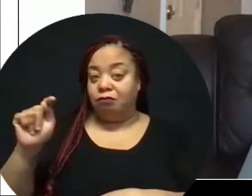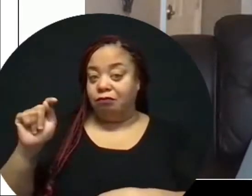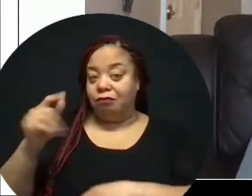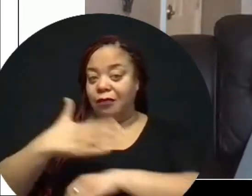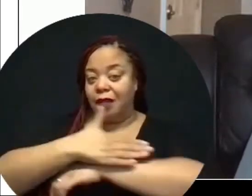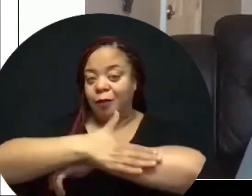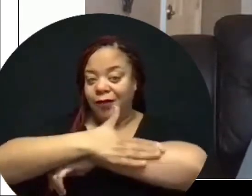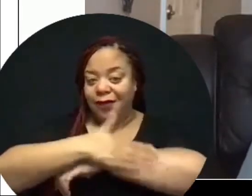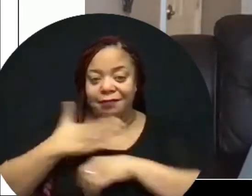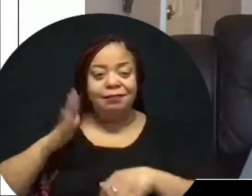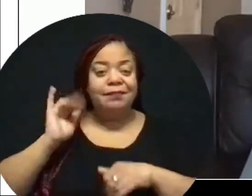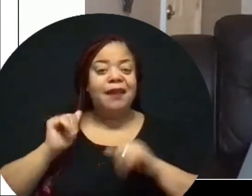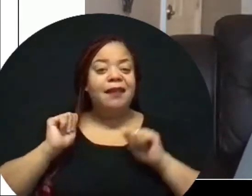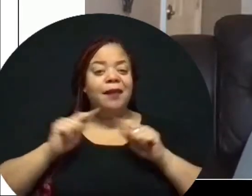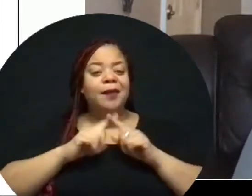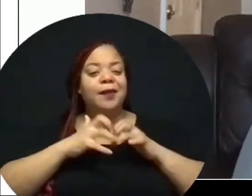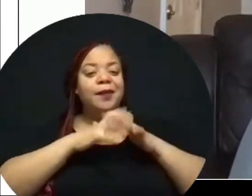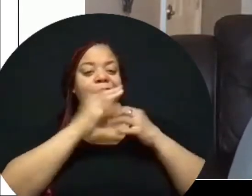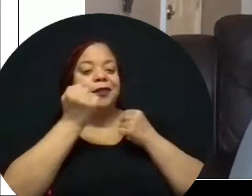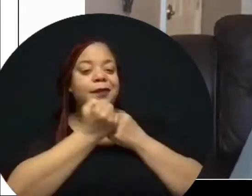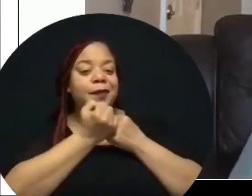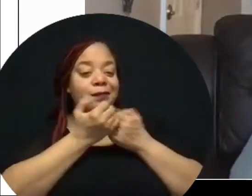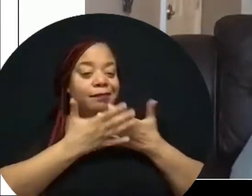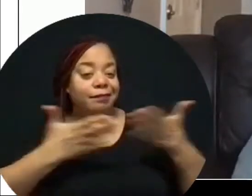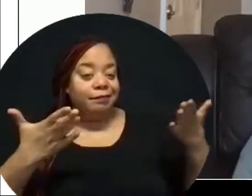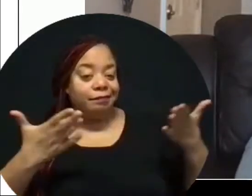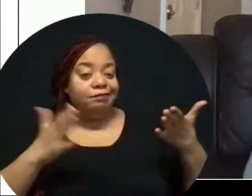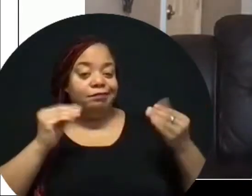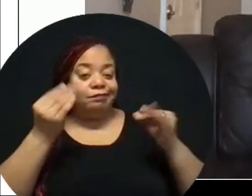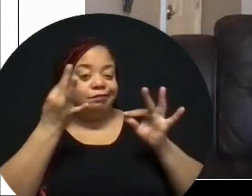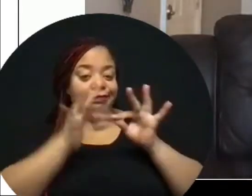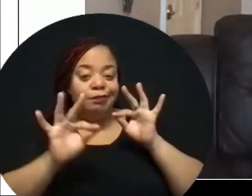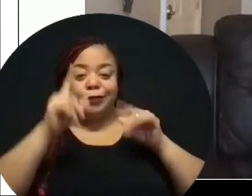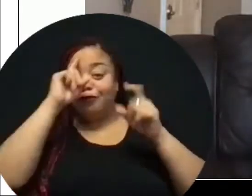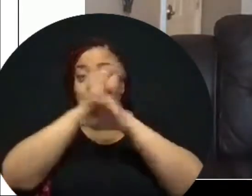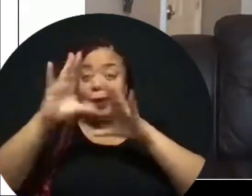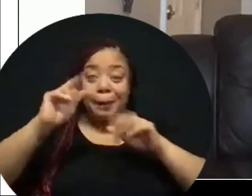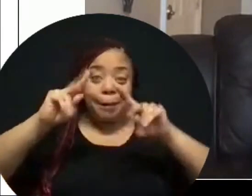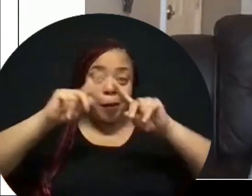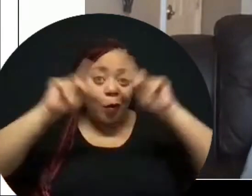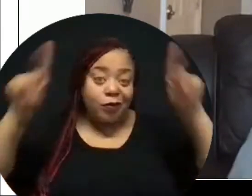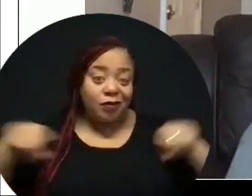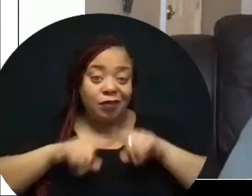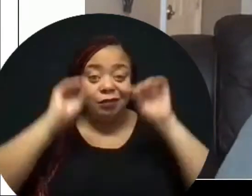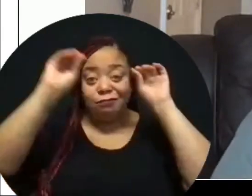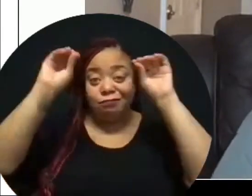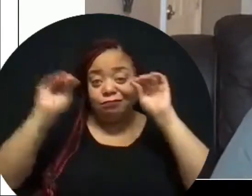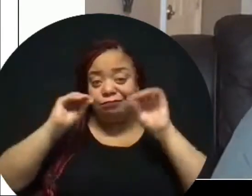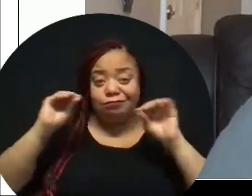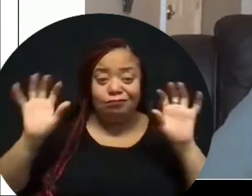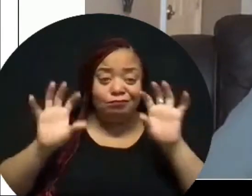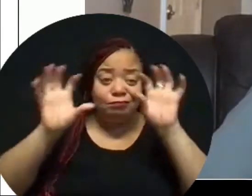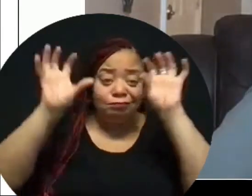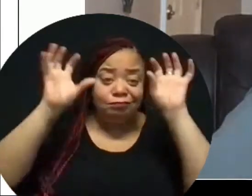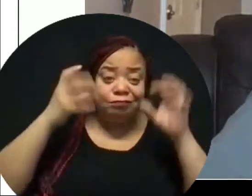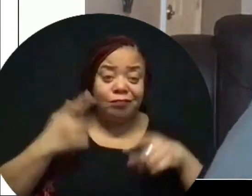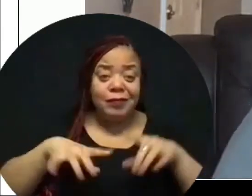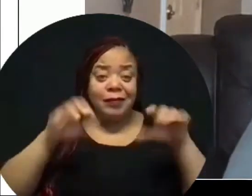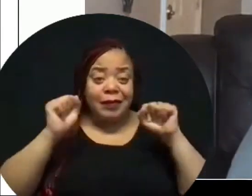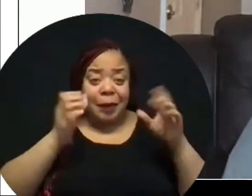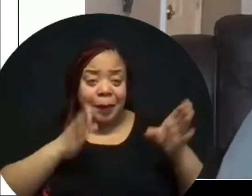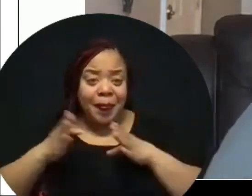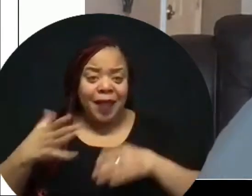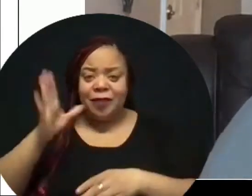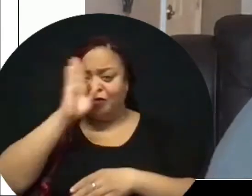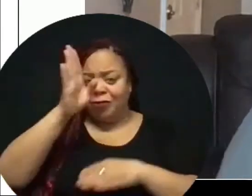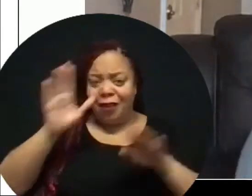prisons on their environmental impact studies, a million different tactics, but trying to attack the material situation, not just trying to like philosophize